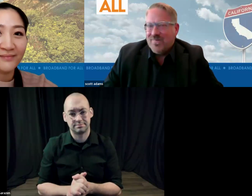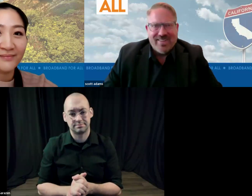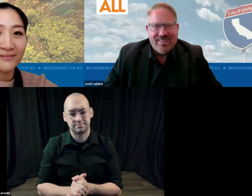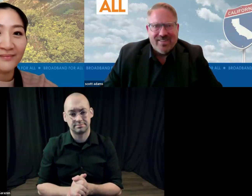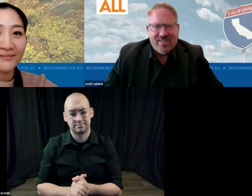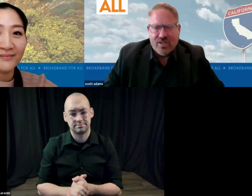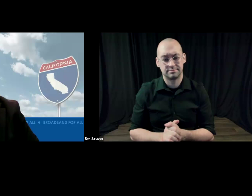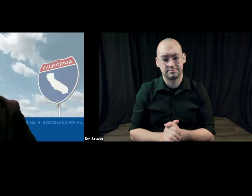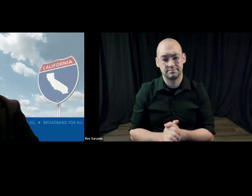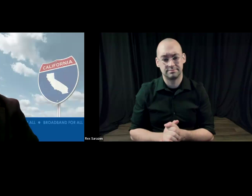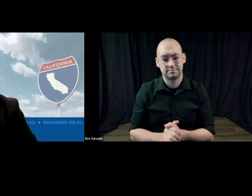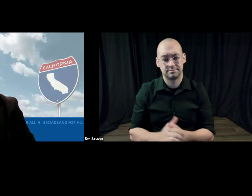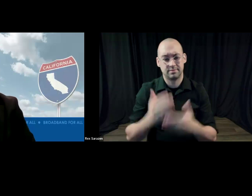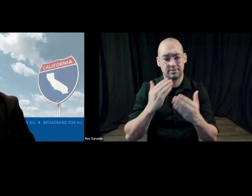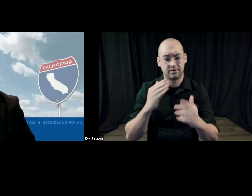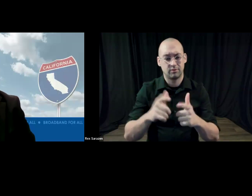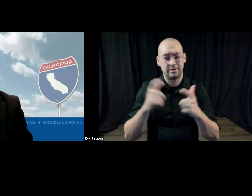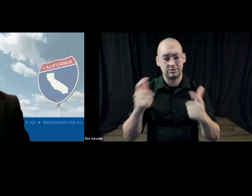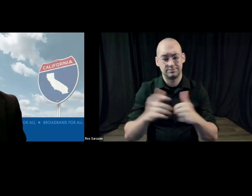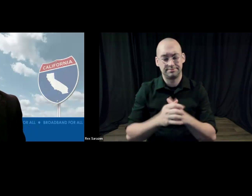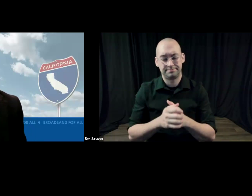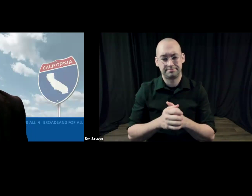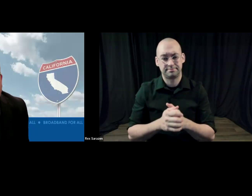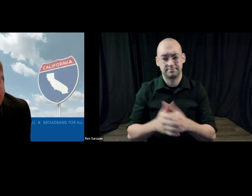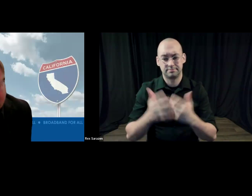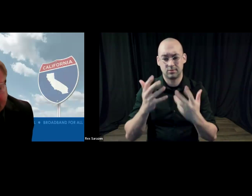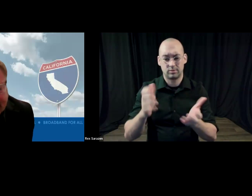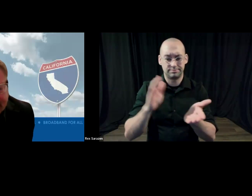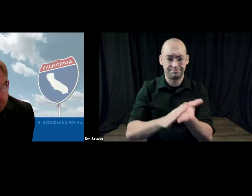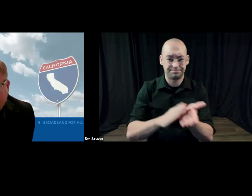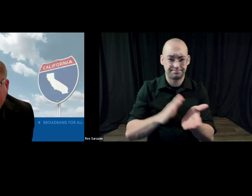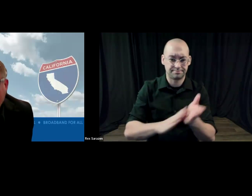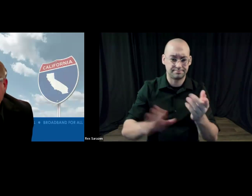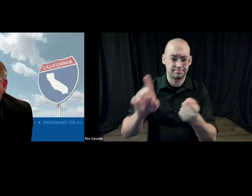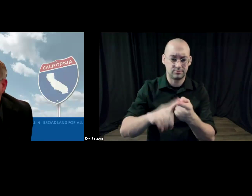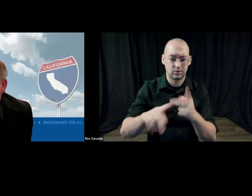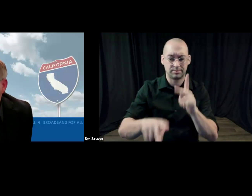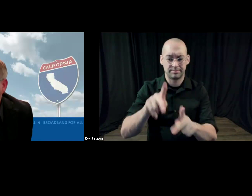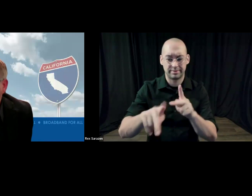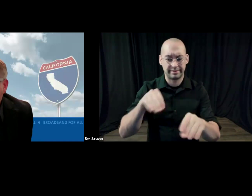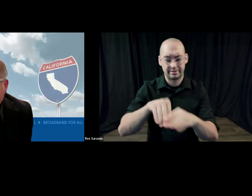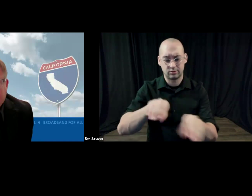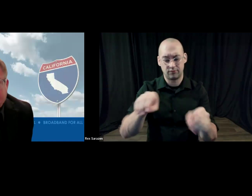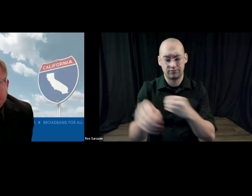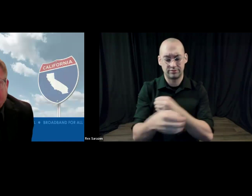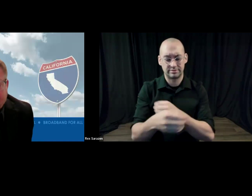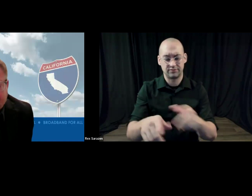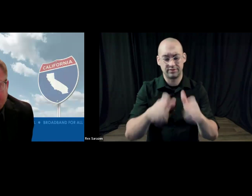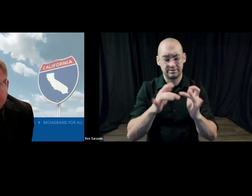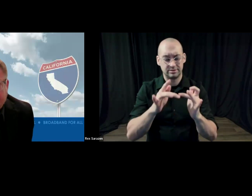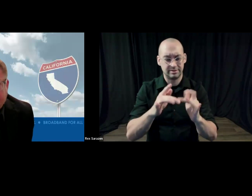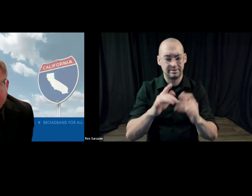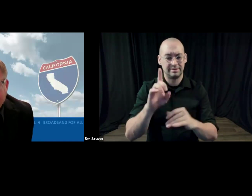Well, thank you very much, team. I really want to give a shout out to the folks at the Office of Broadband and Digital Literacy